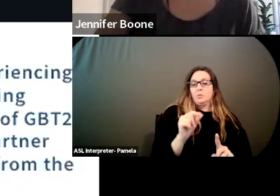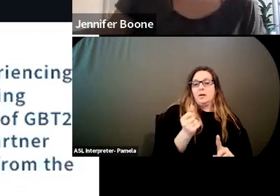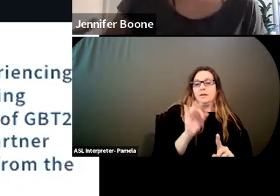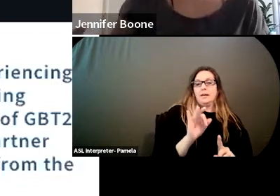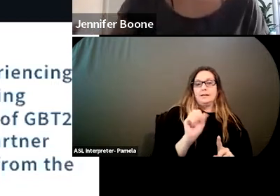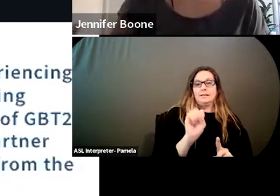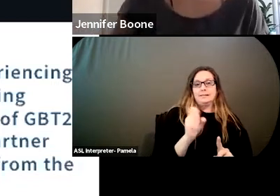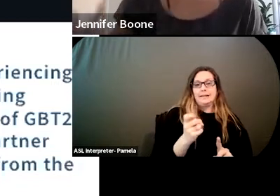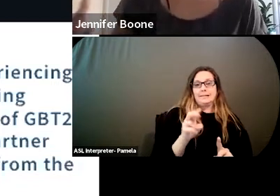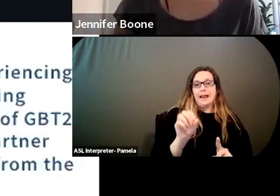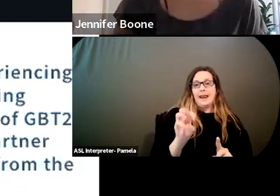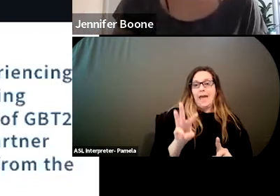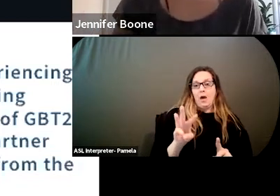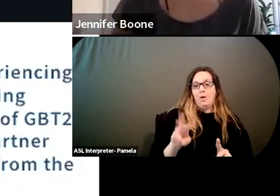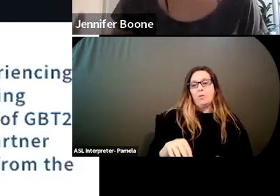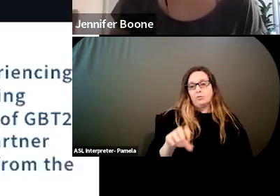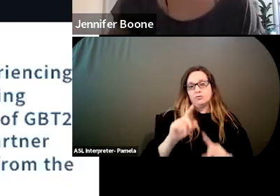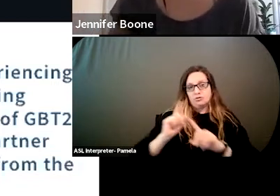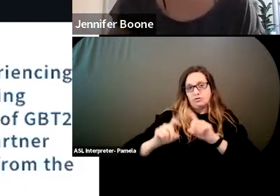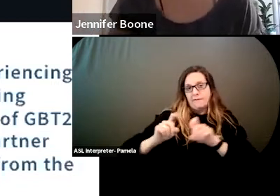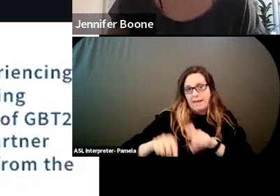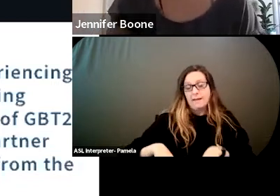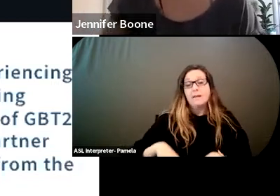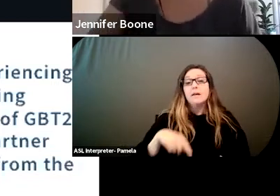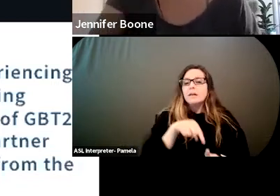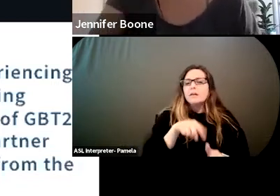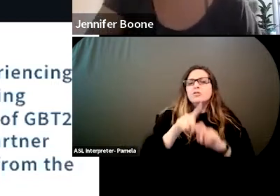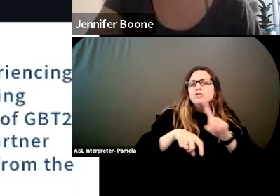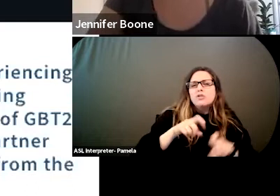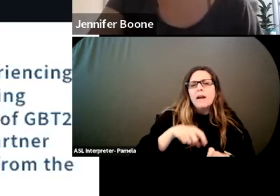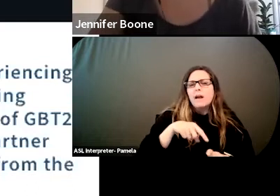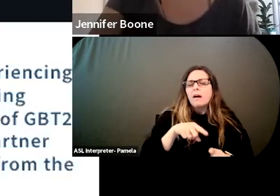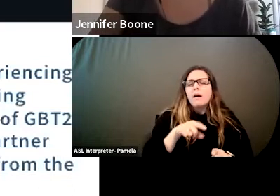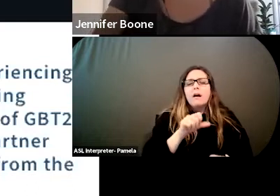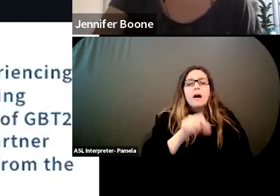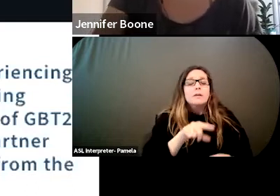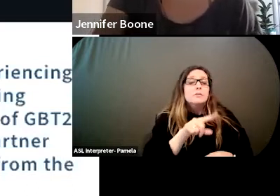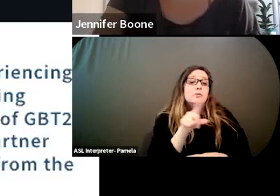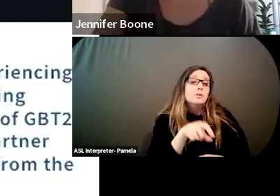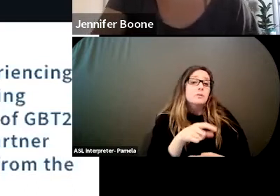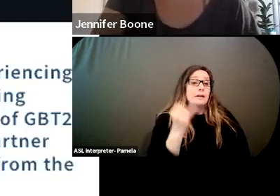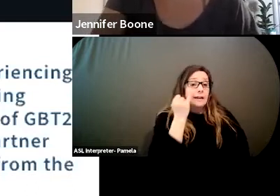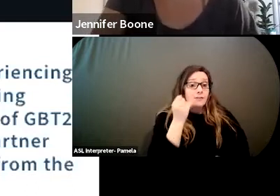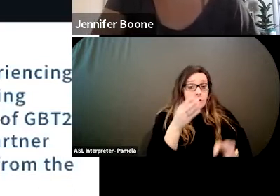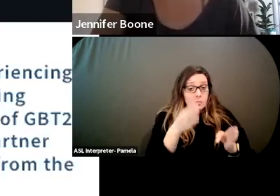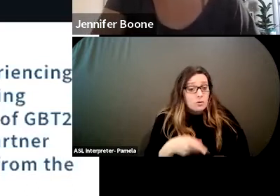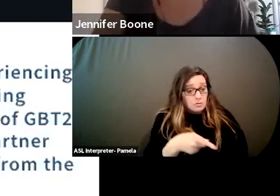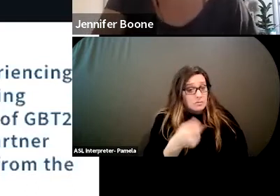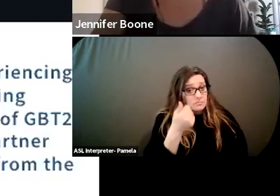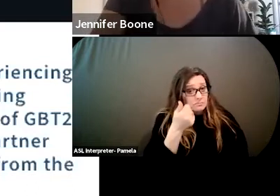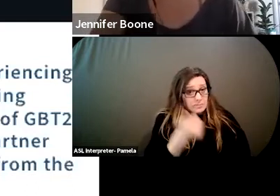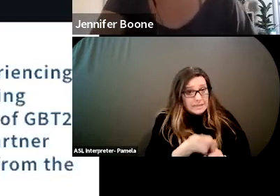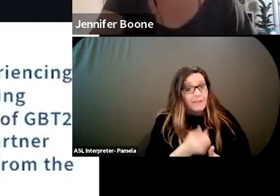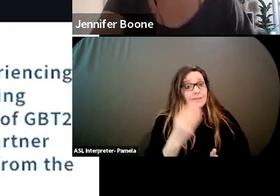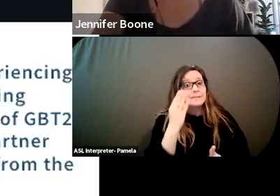survey, in this survey, they were asking questions about whether respondents had ever been targeted by